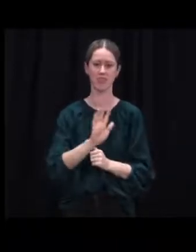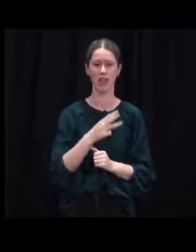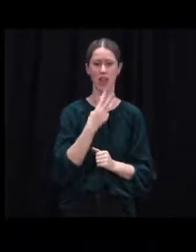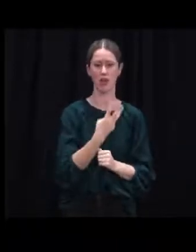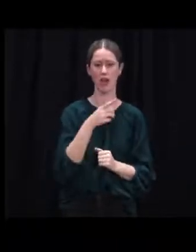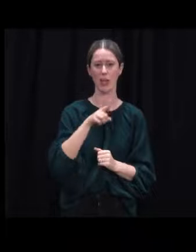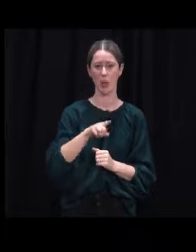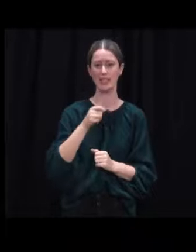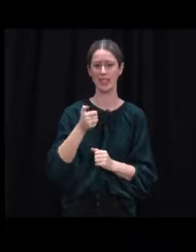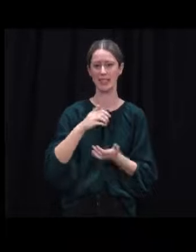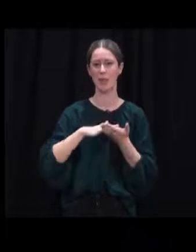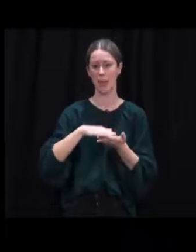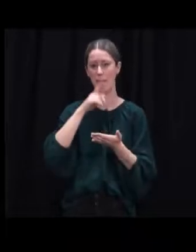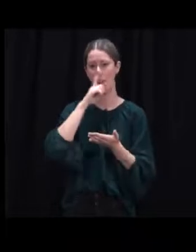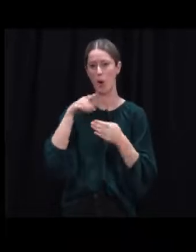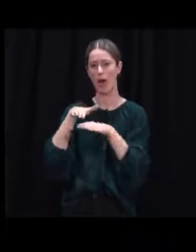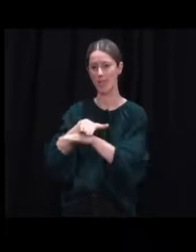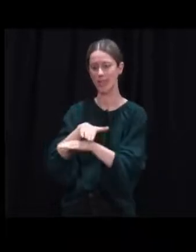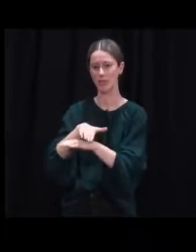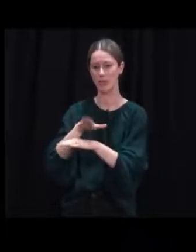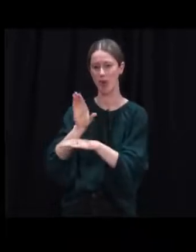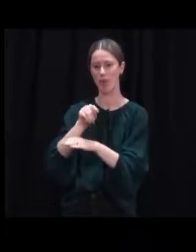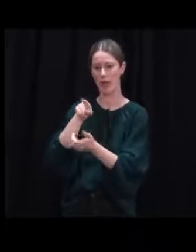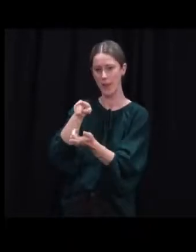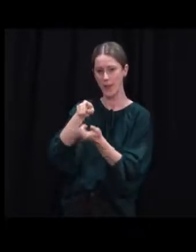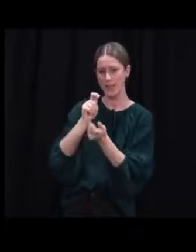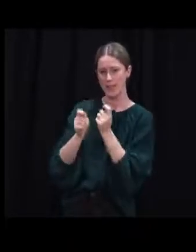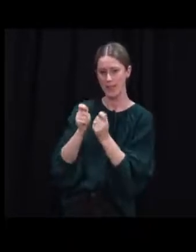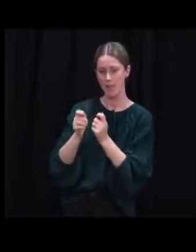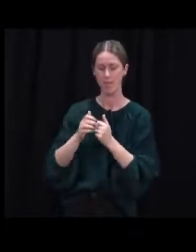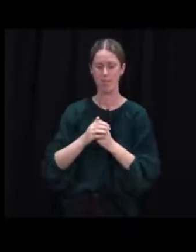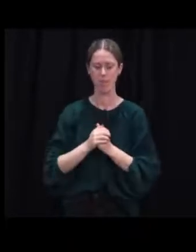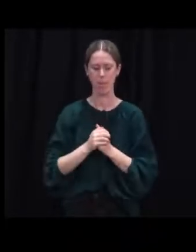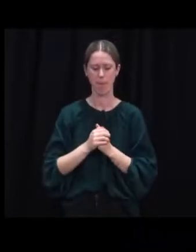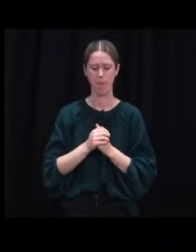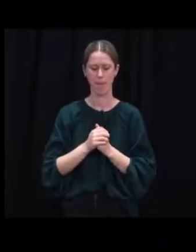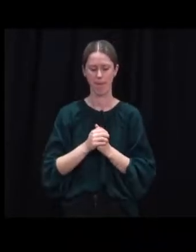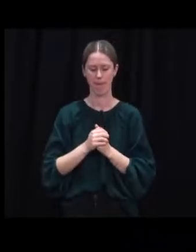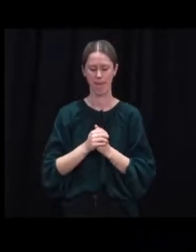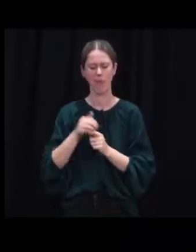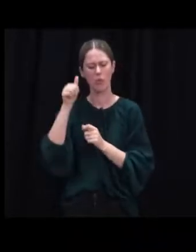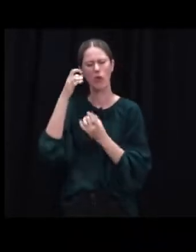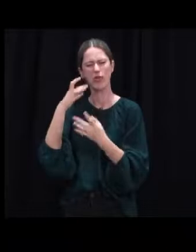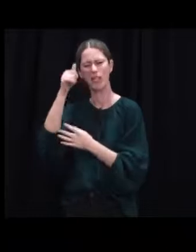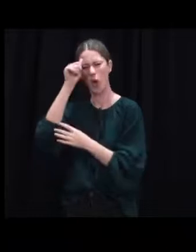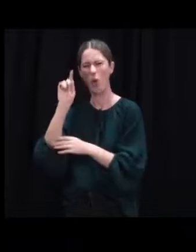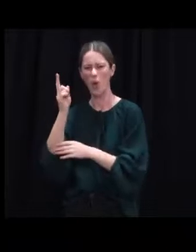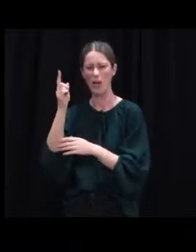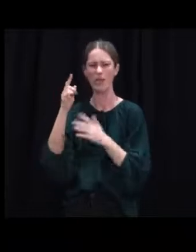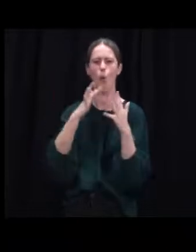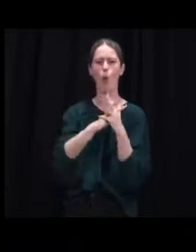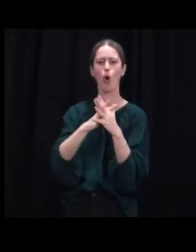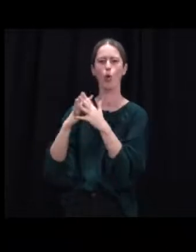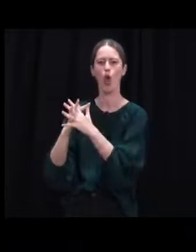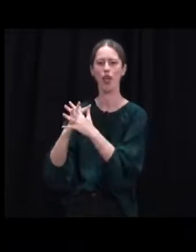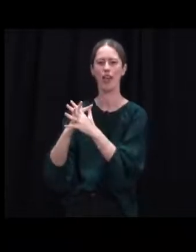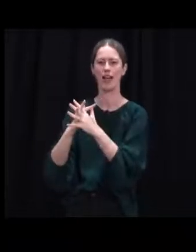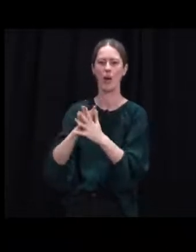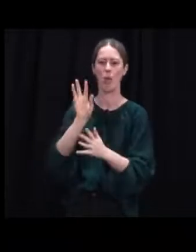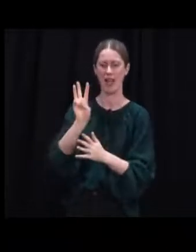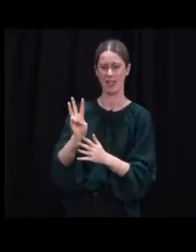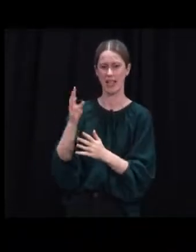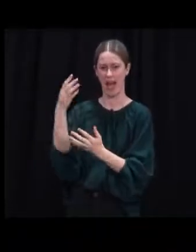locations have been analysed or are currently being analysed, covering an estimated 3.6 million people. Aside from the